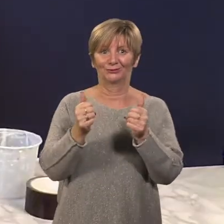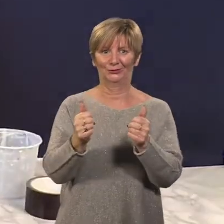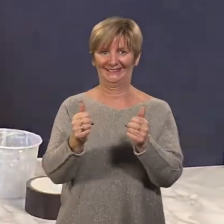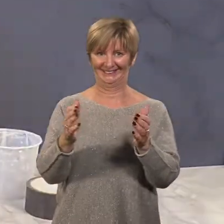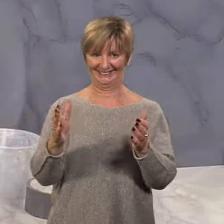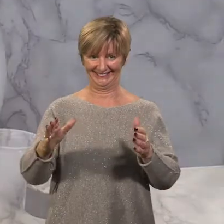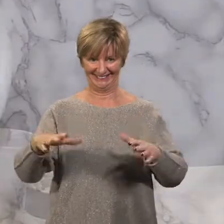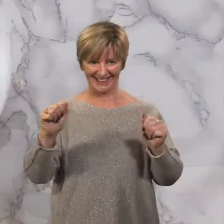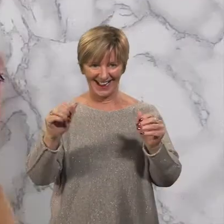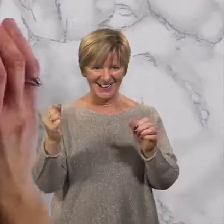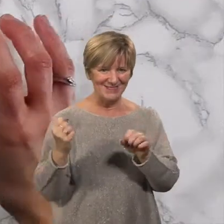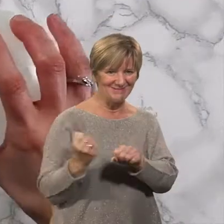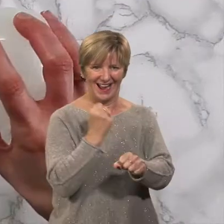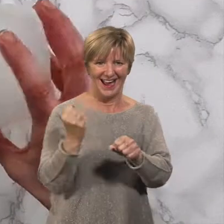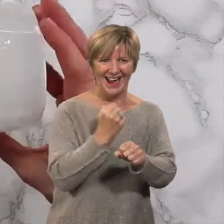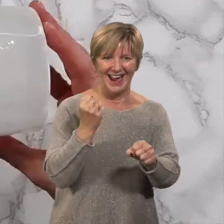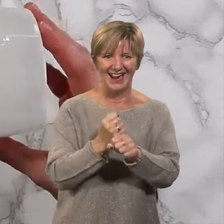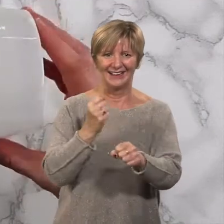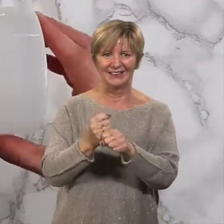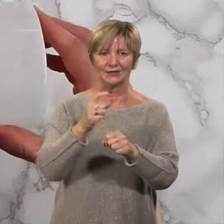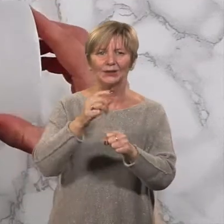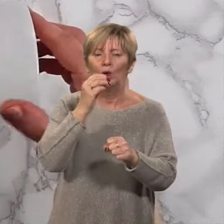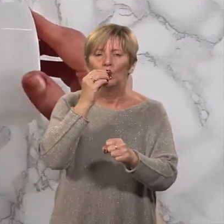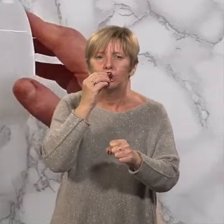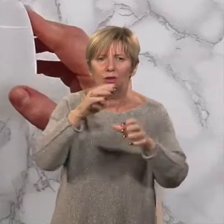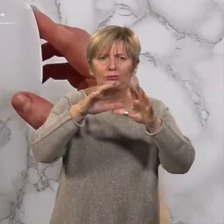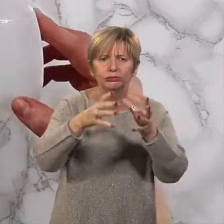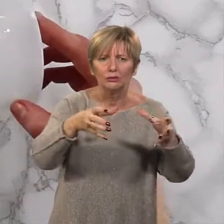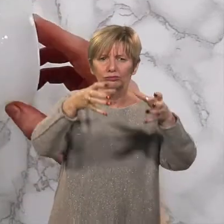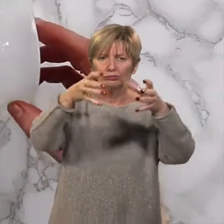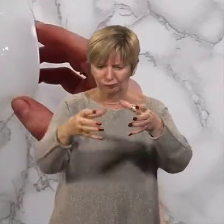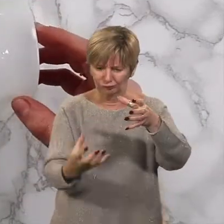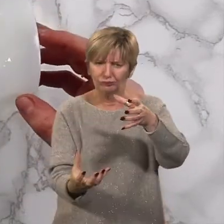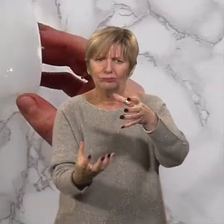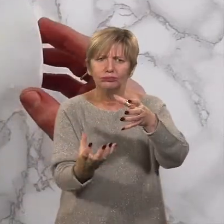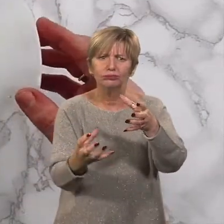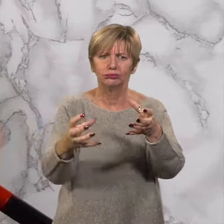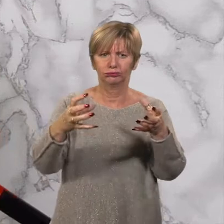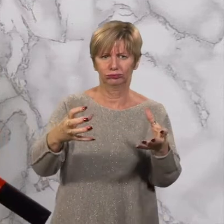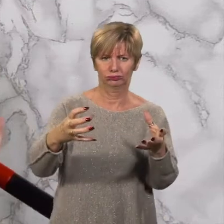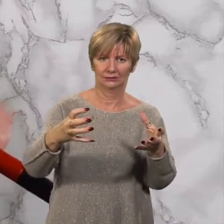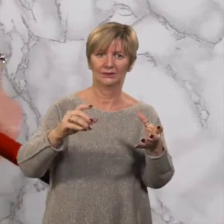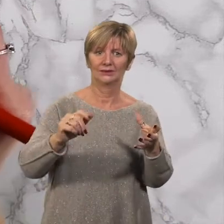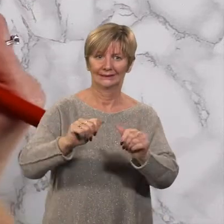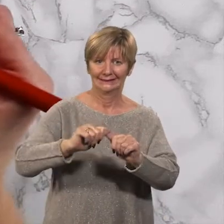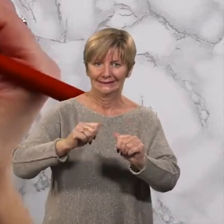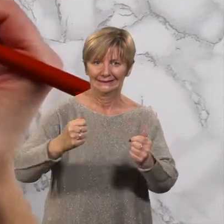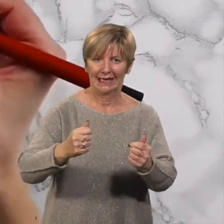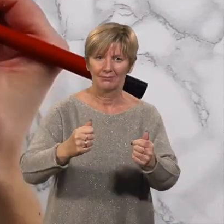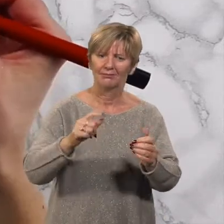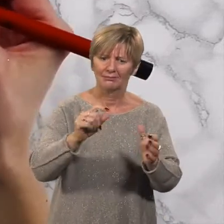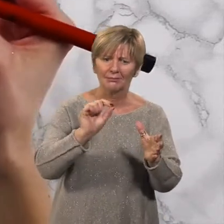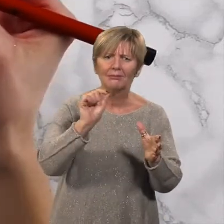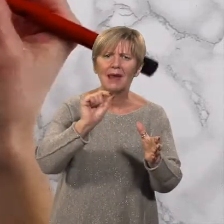get making! Place your balloon into your cup and secure in place with tape. Using a black